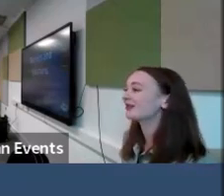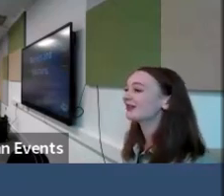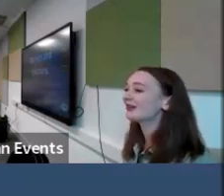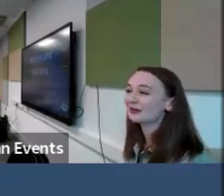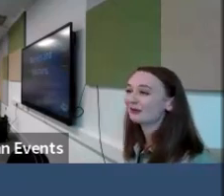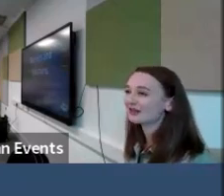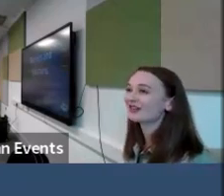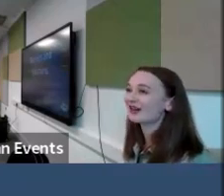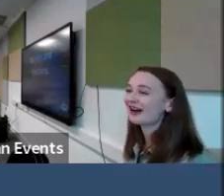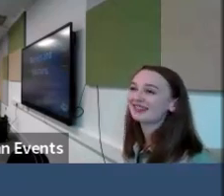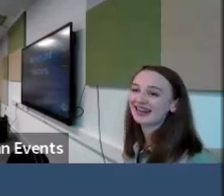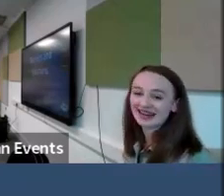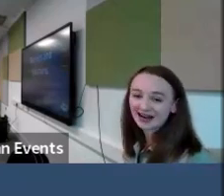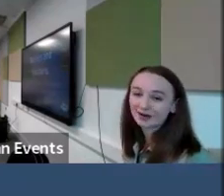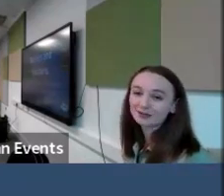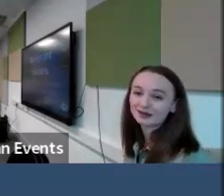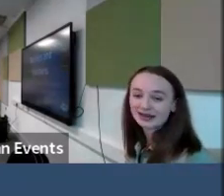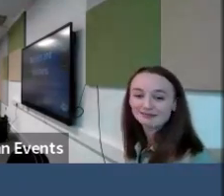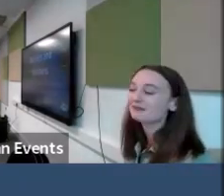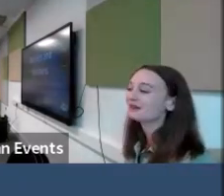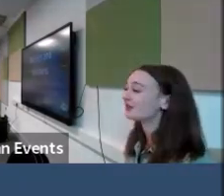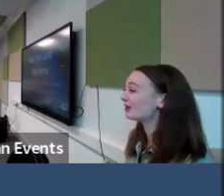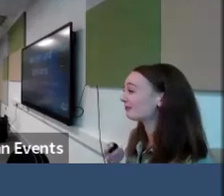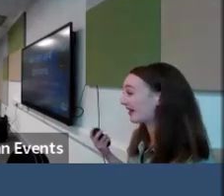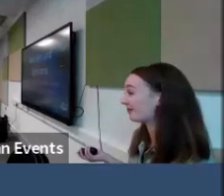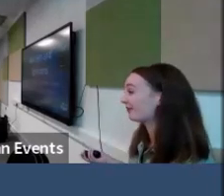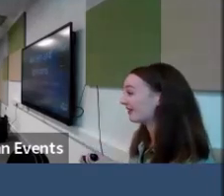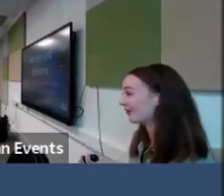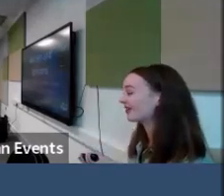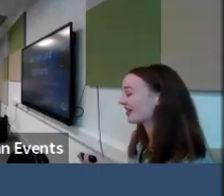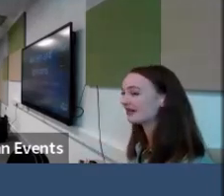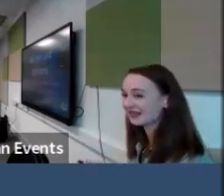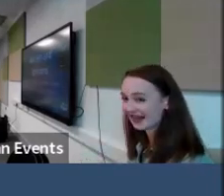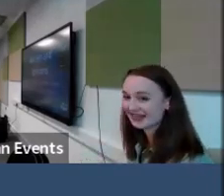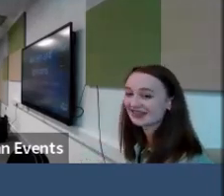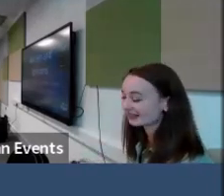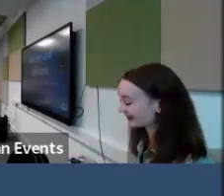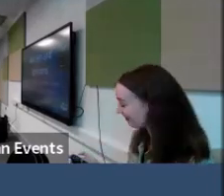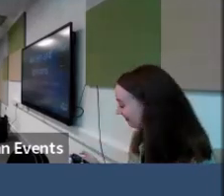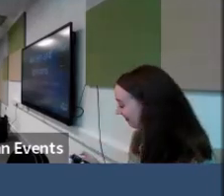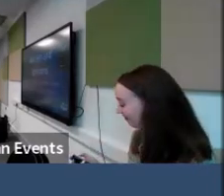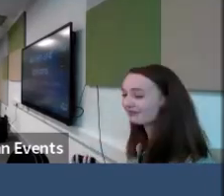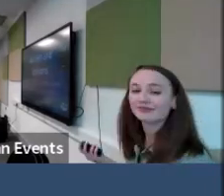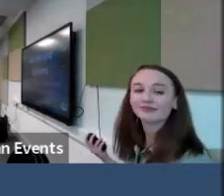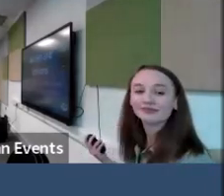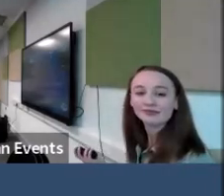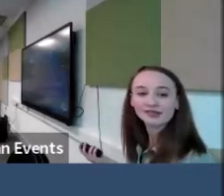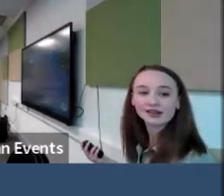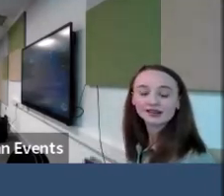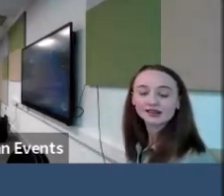non-disabled person who wants to know how they can help. It might be that you can pass some of this on to them instead.